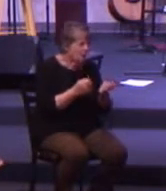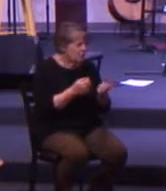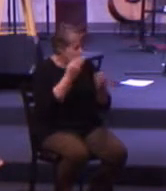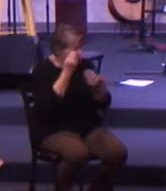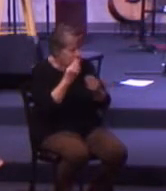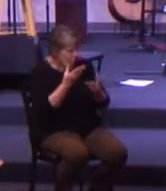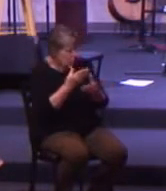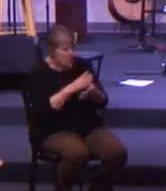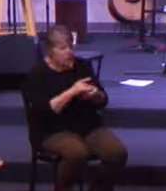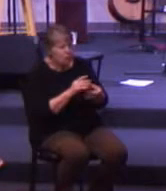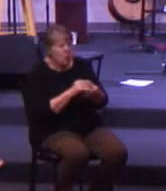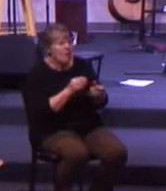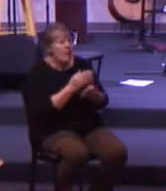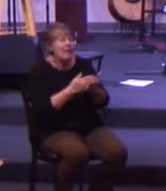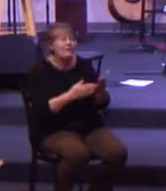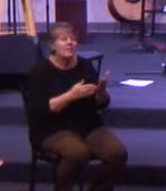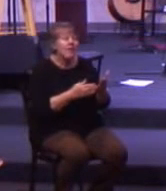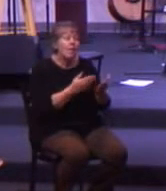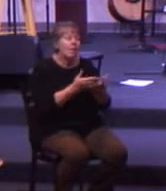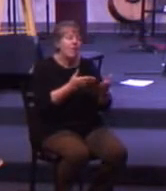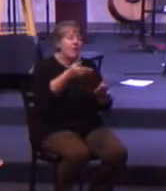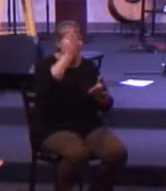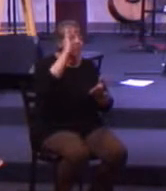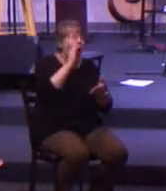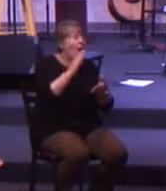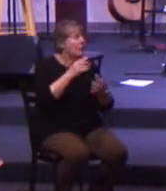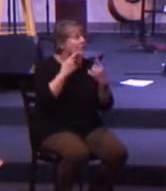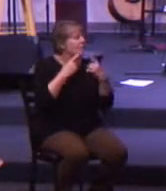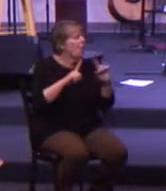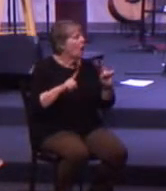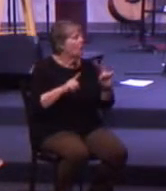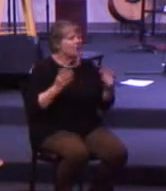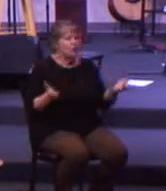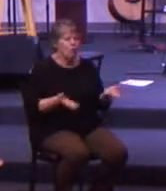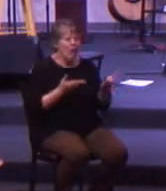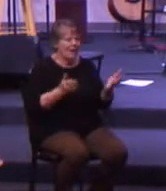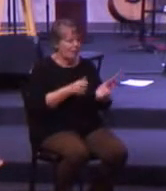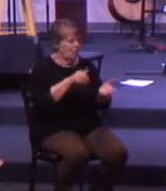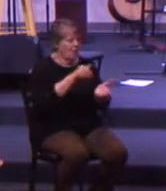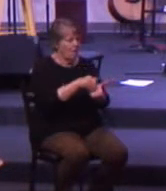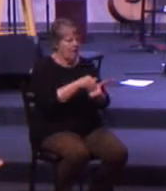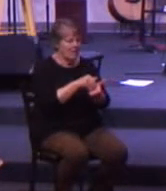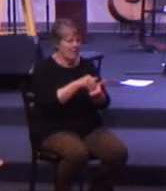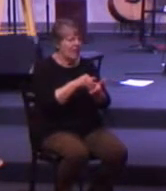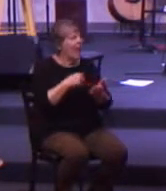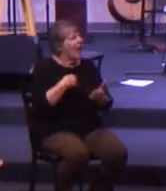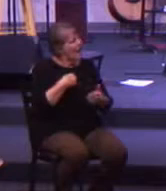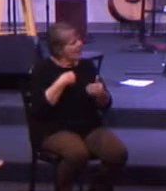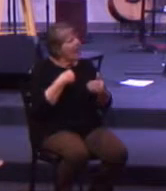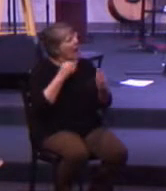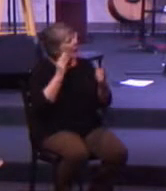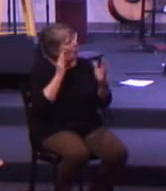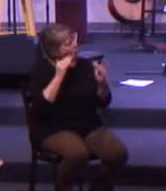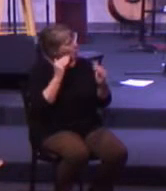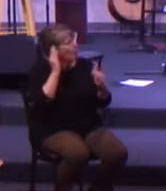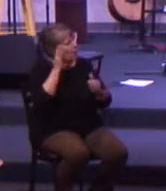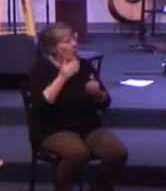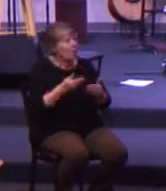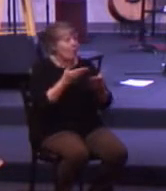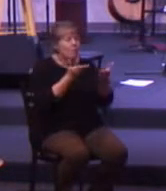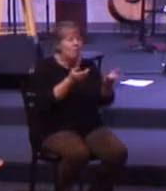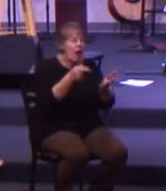Some of the things that God is doing right here in our midst, and I hope that these little glimpses might give you even more hope to make a choice in your